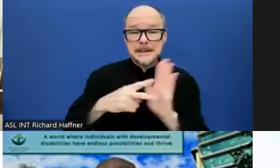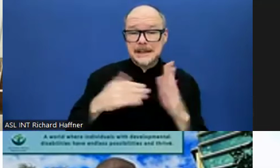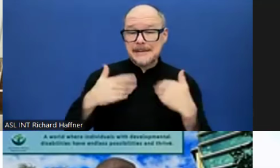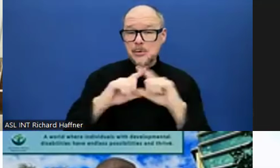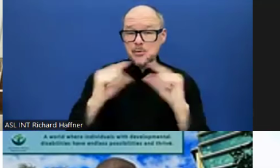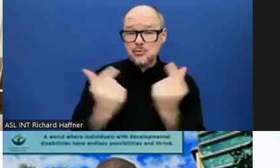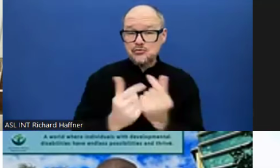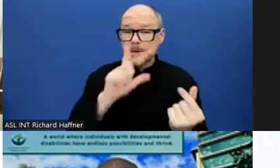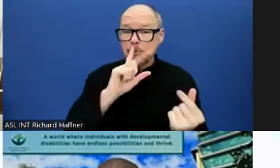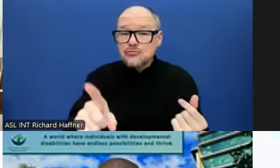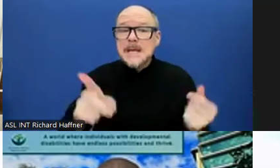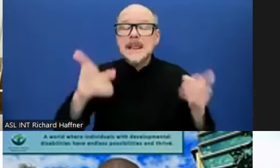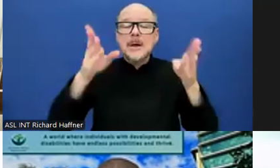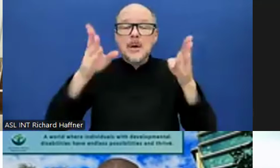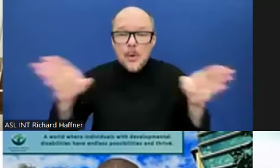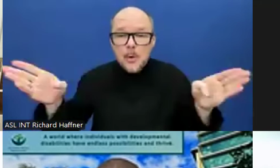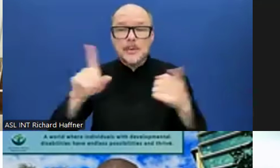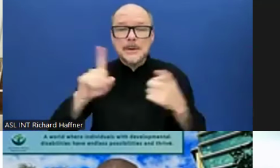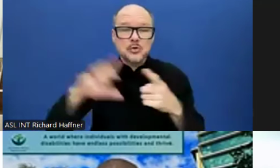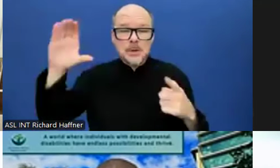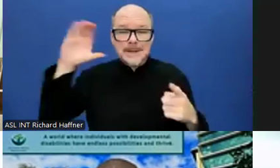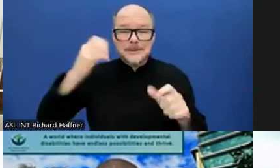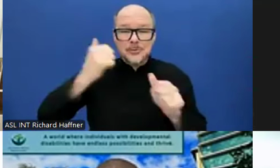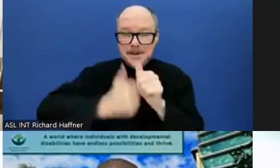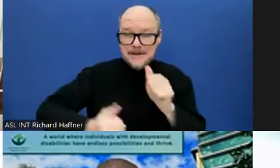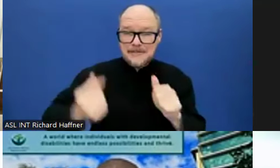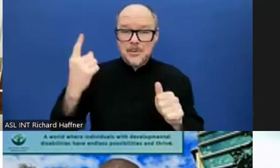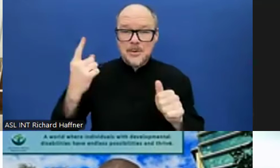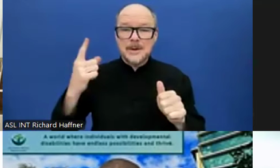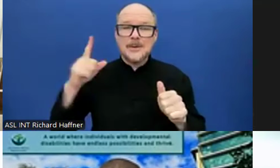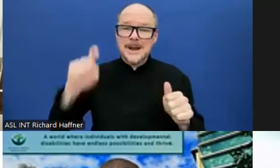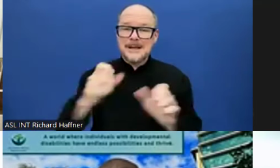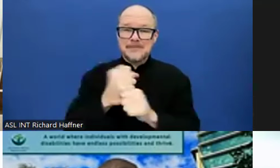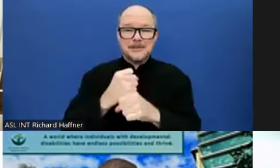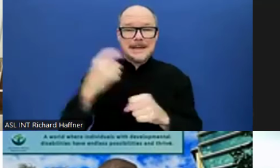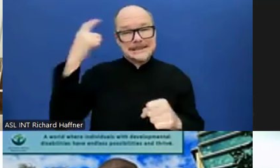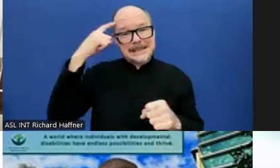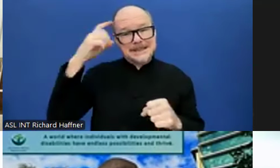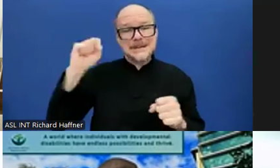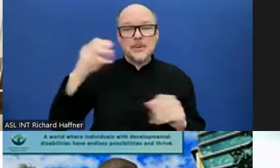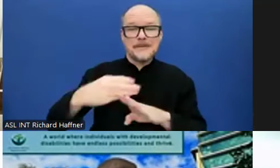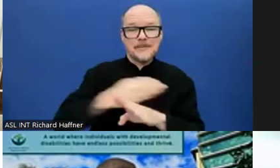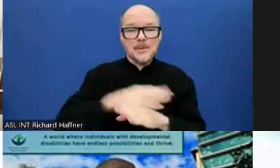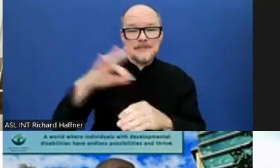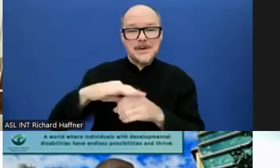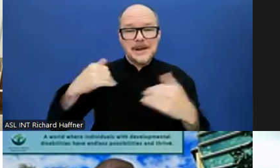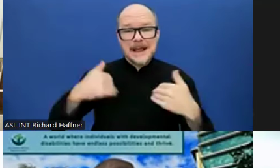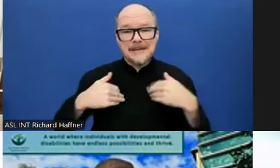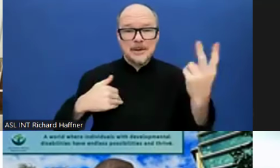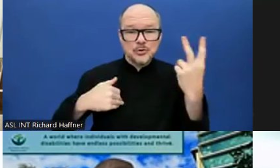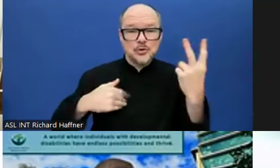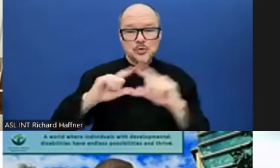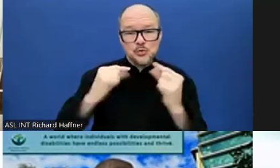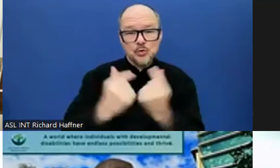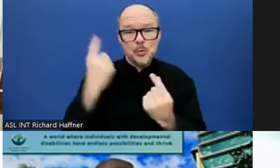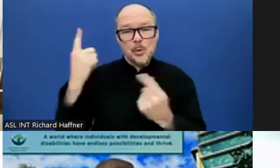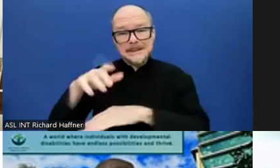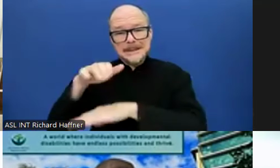really open to listening to everybody would have to make sense. So before you guys vote on having two groups, one Spanish-speaking,